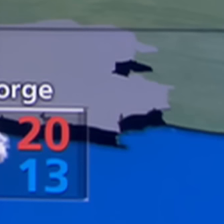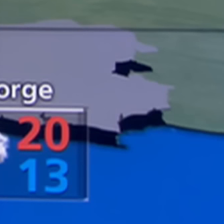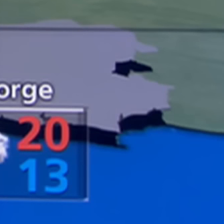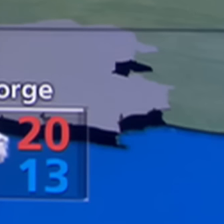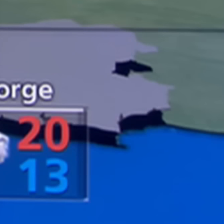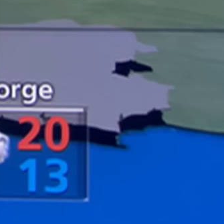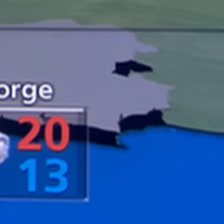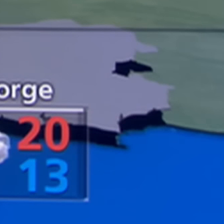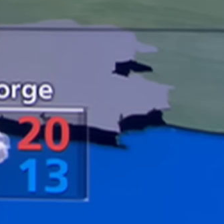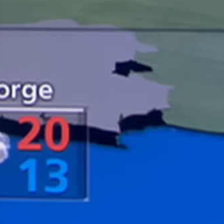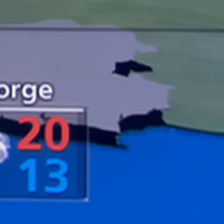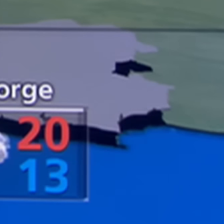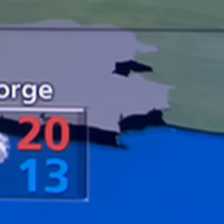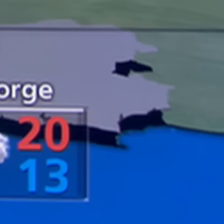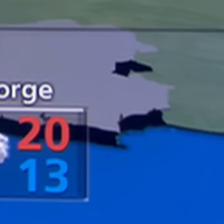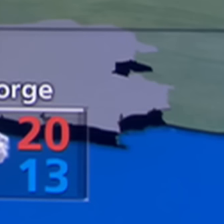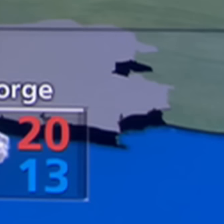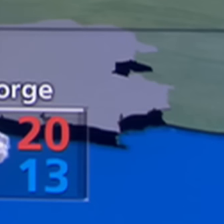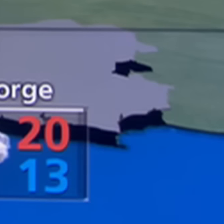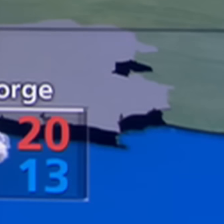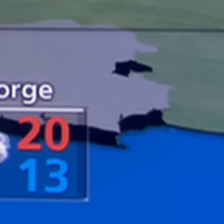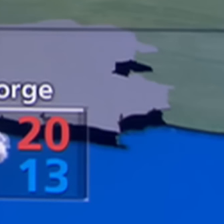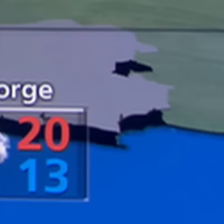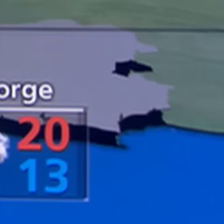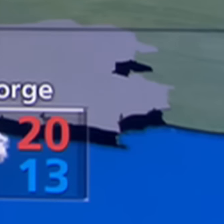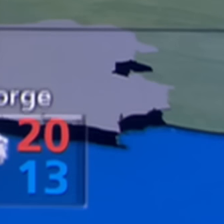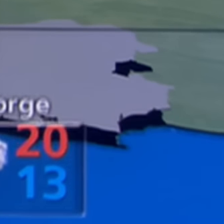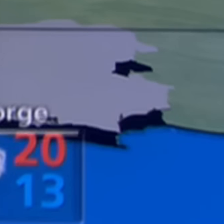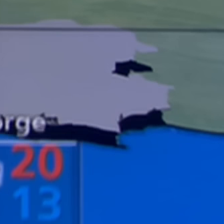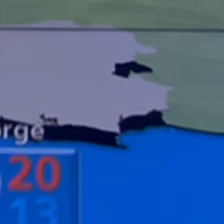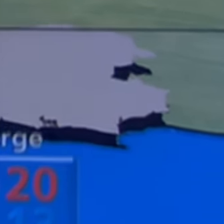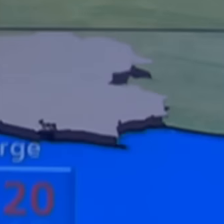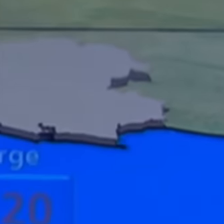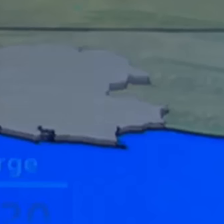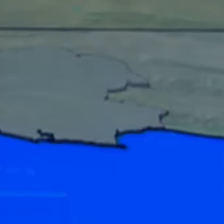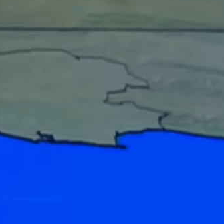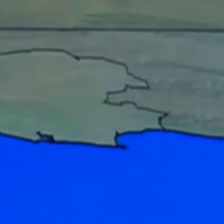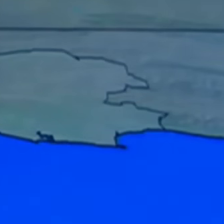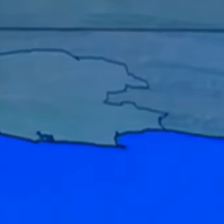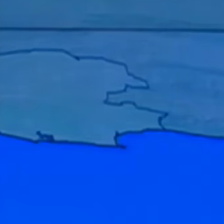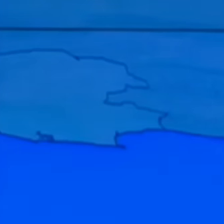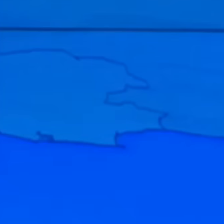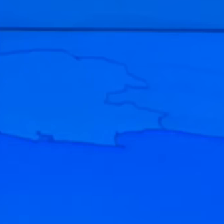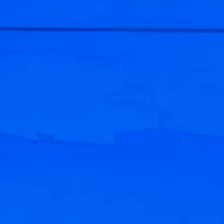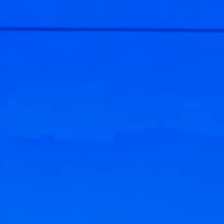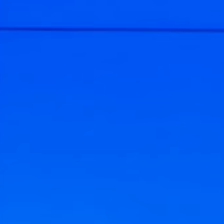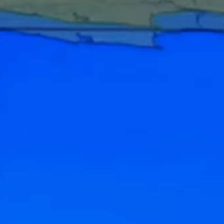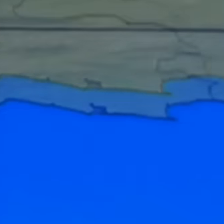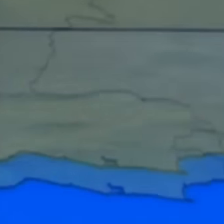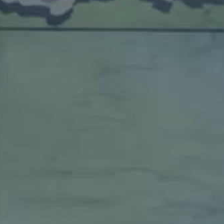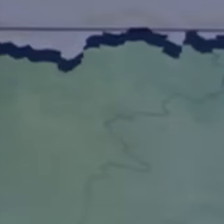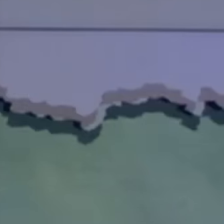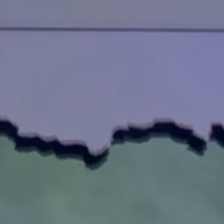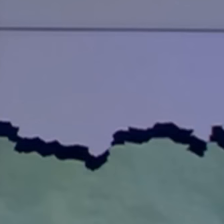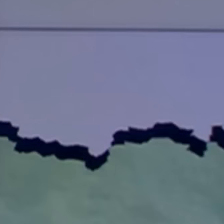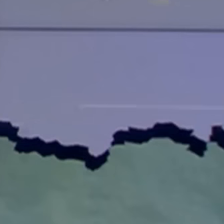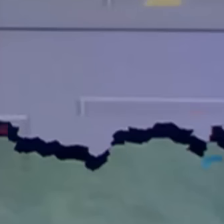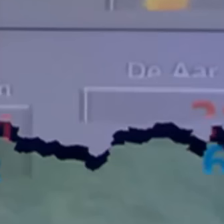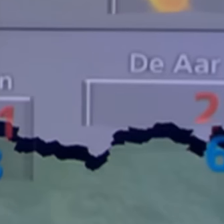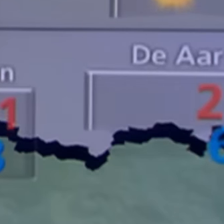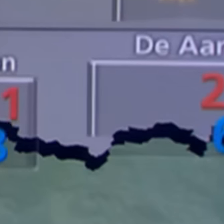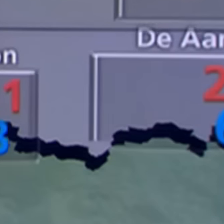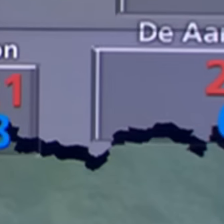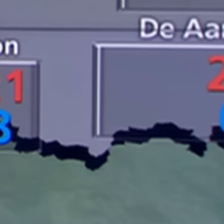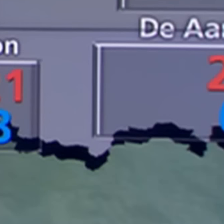ka Linksburg ka marumo le mane le pule fela tse ihlakile re shebile ka Rivers Daily le teng ho hlokomela hore tla hlo itshetse fela ho itekana tse dikgrate di fitla fela